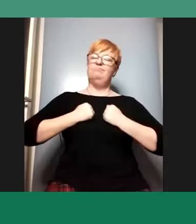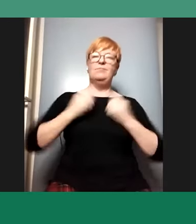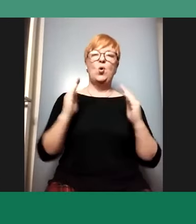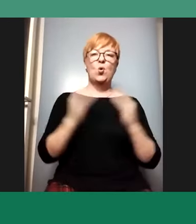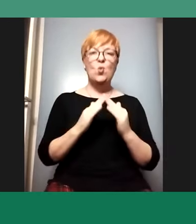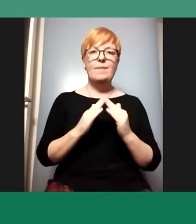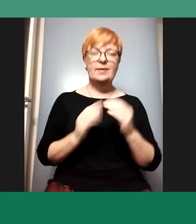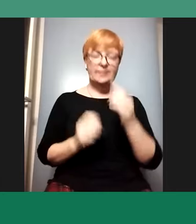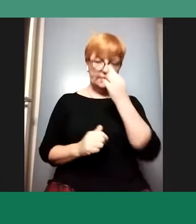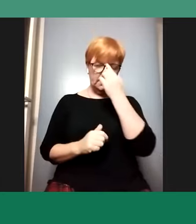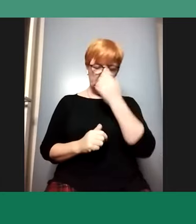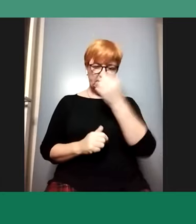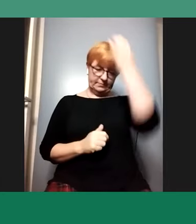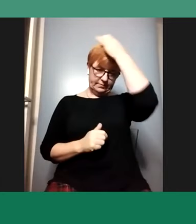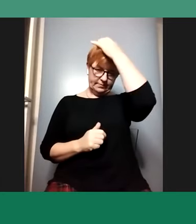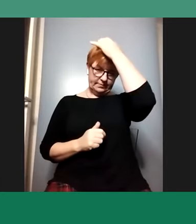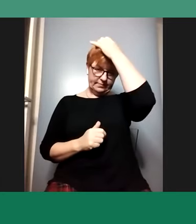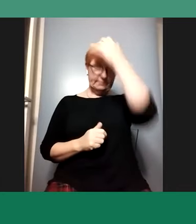He must have come here in black and white,